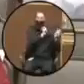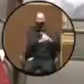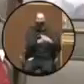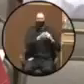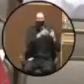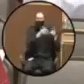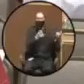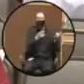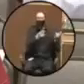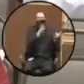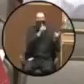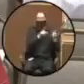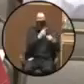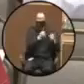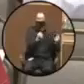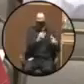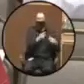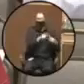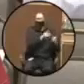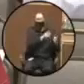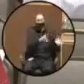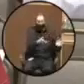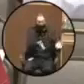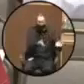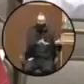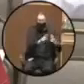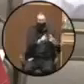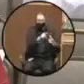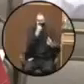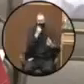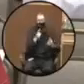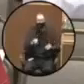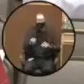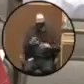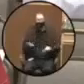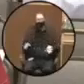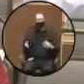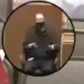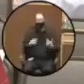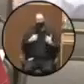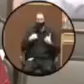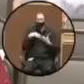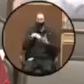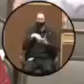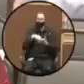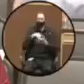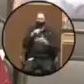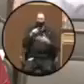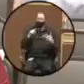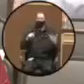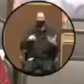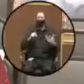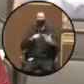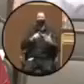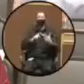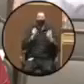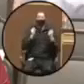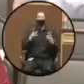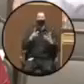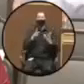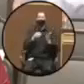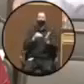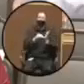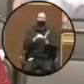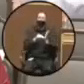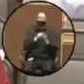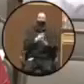99.9% survival rate for children. I studied microbiology, virology, and epidemiology, and I can tell you with authority, there is no reason